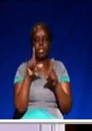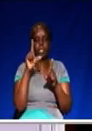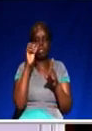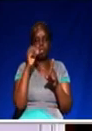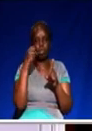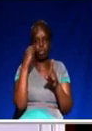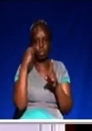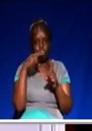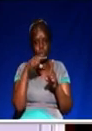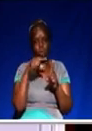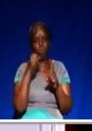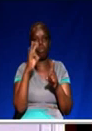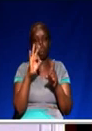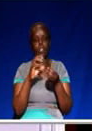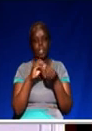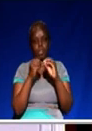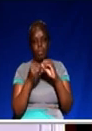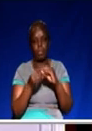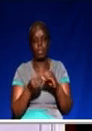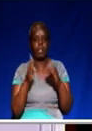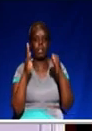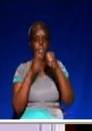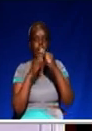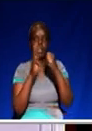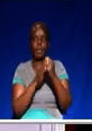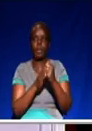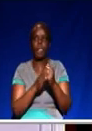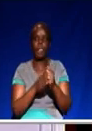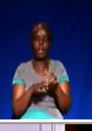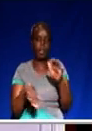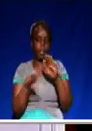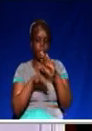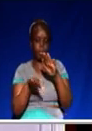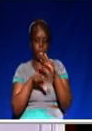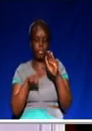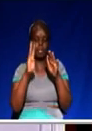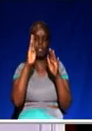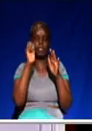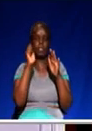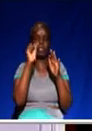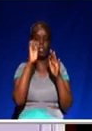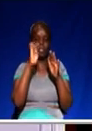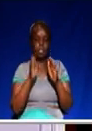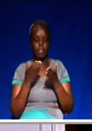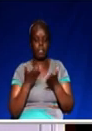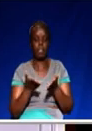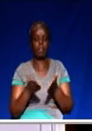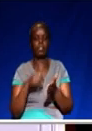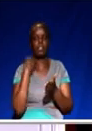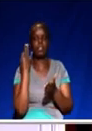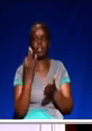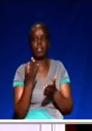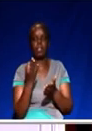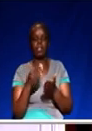logarithm of the number 9, and the base this time round is 3, and